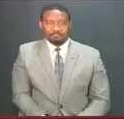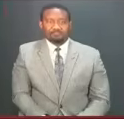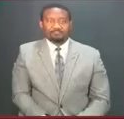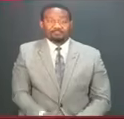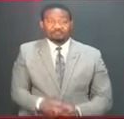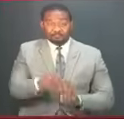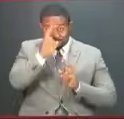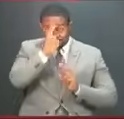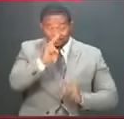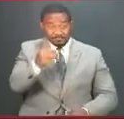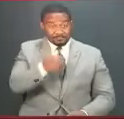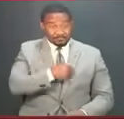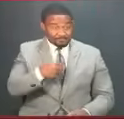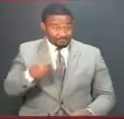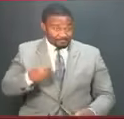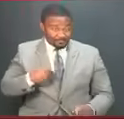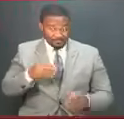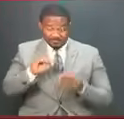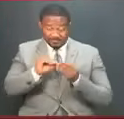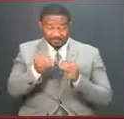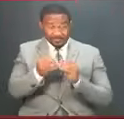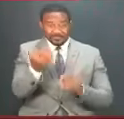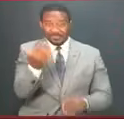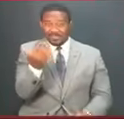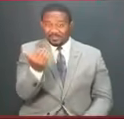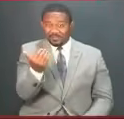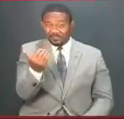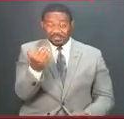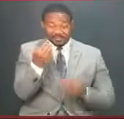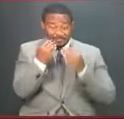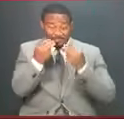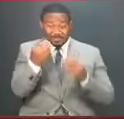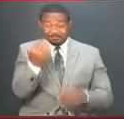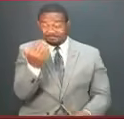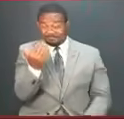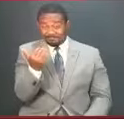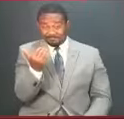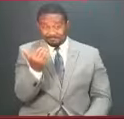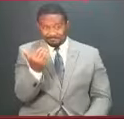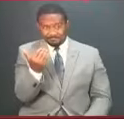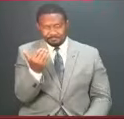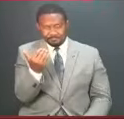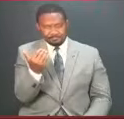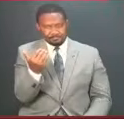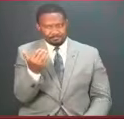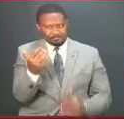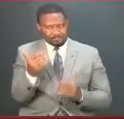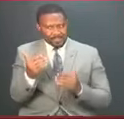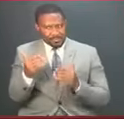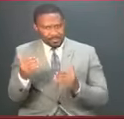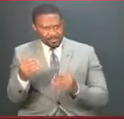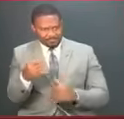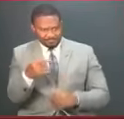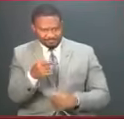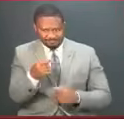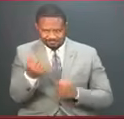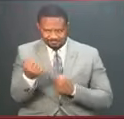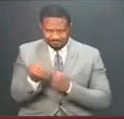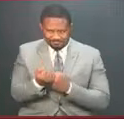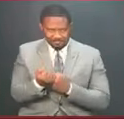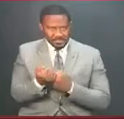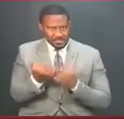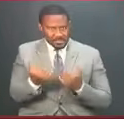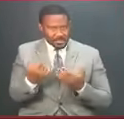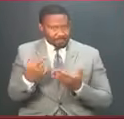motion number 15 on the order paper moved and seconded and for the consideration